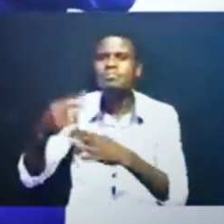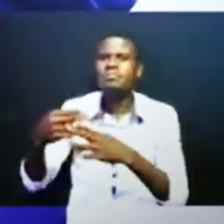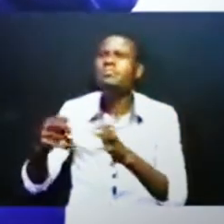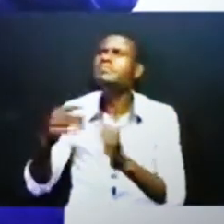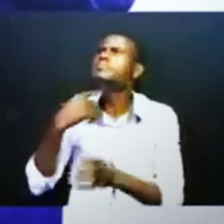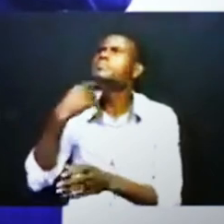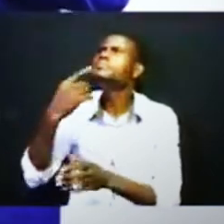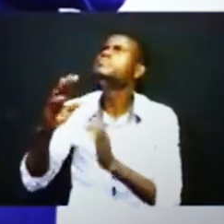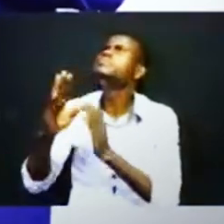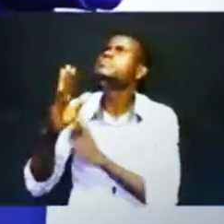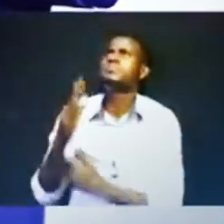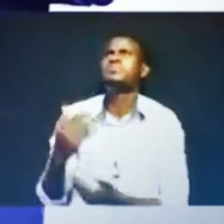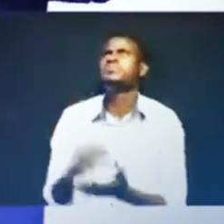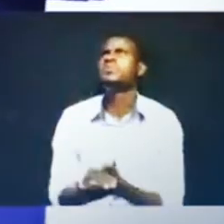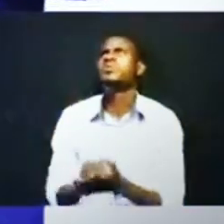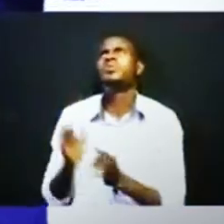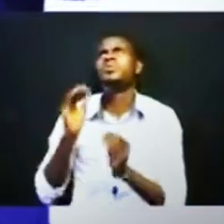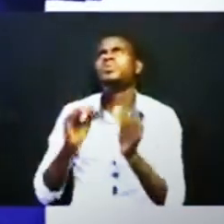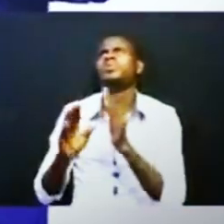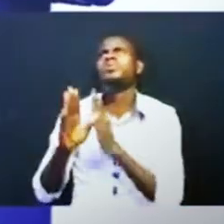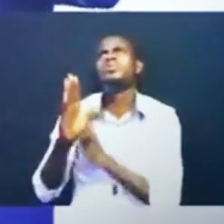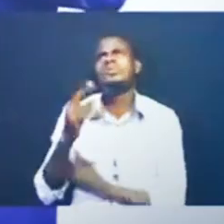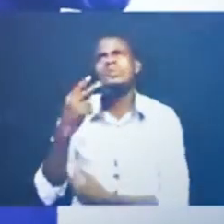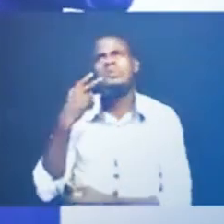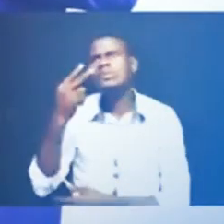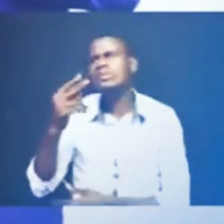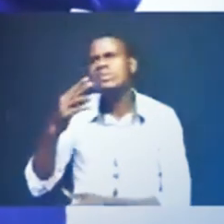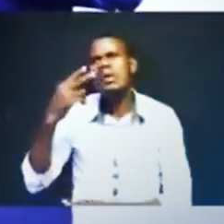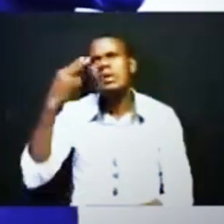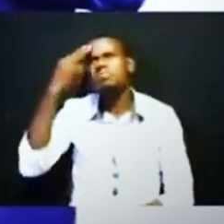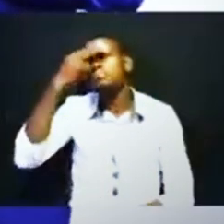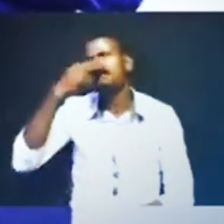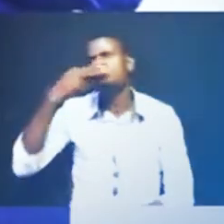tells God, "Oh God, look at this handsome man,